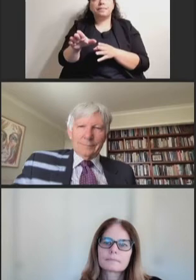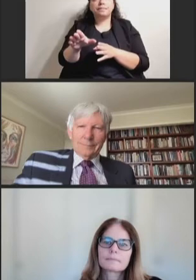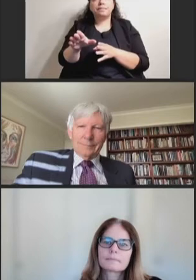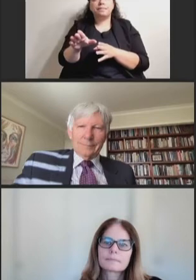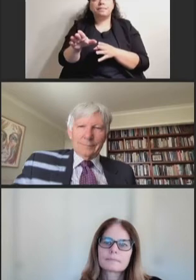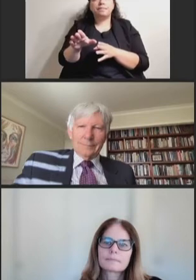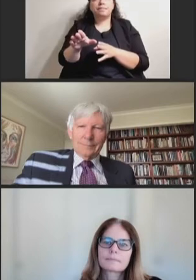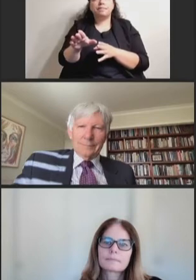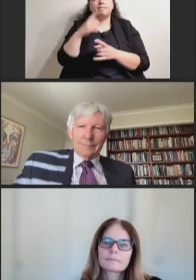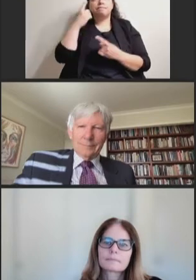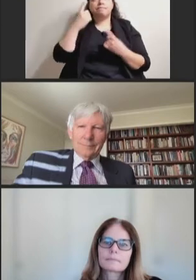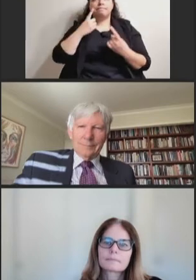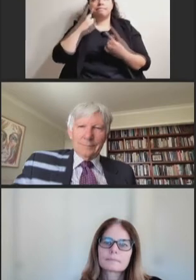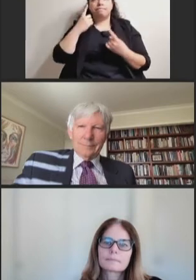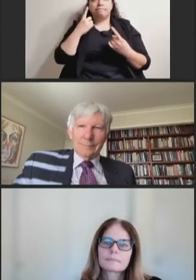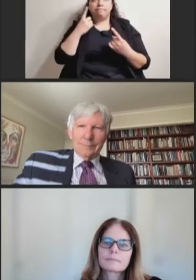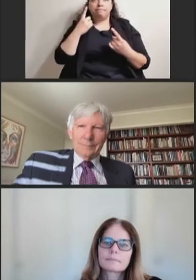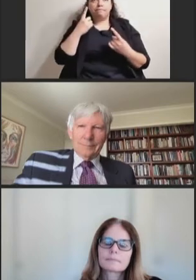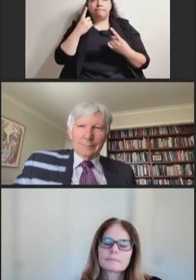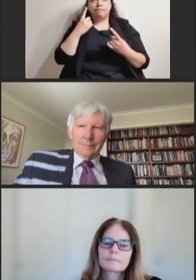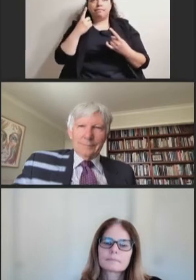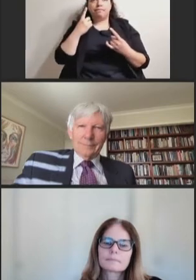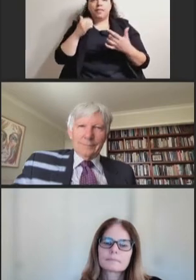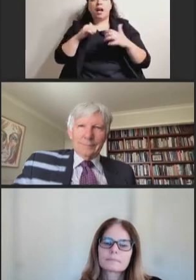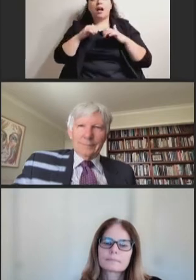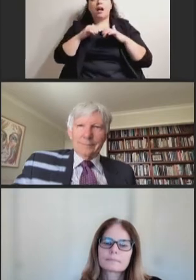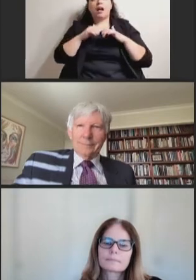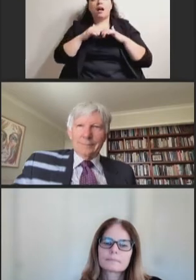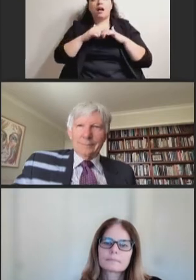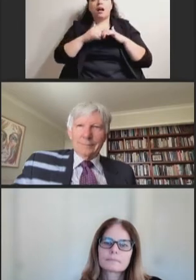cause people to reconsider their